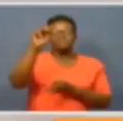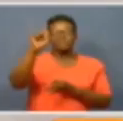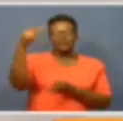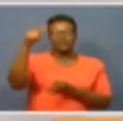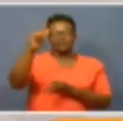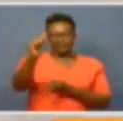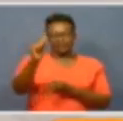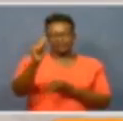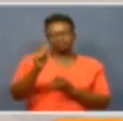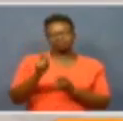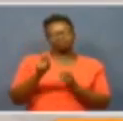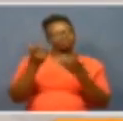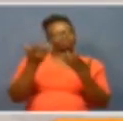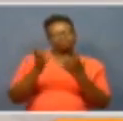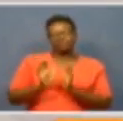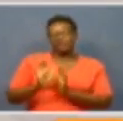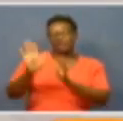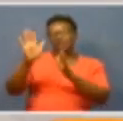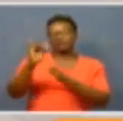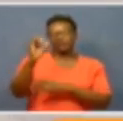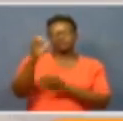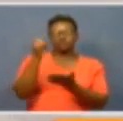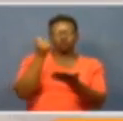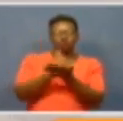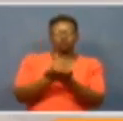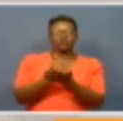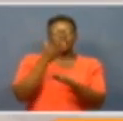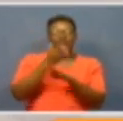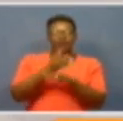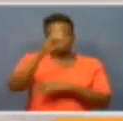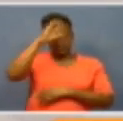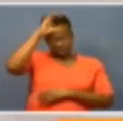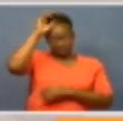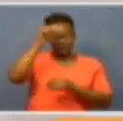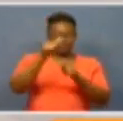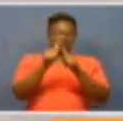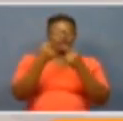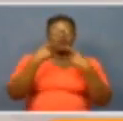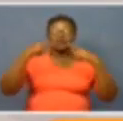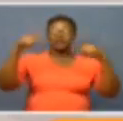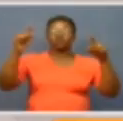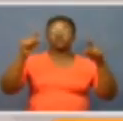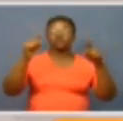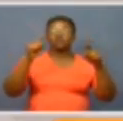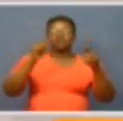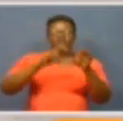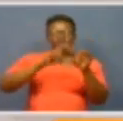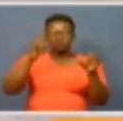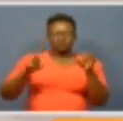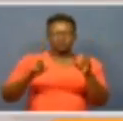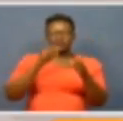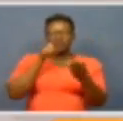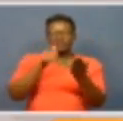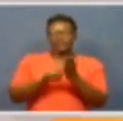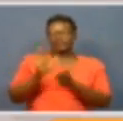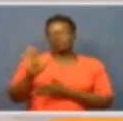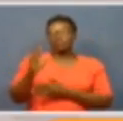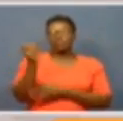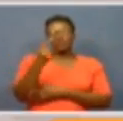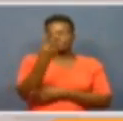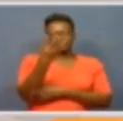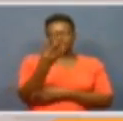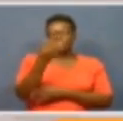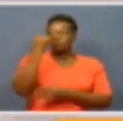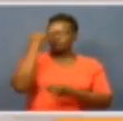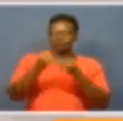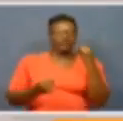IEBC offices unceremoniously after Chebukati declared that their resignation in April was final. Stephen Latour